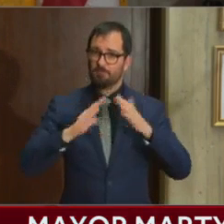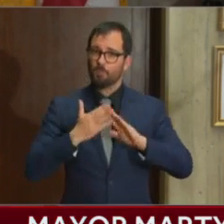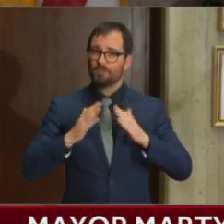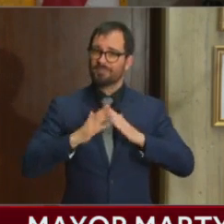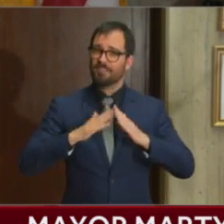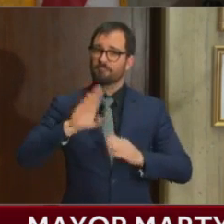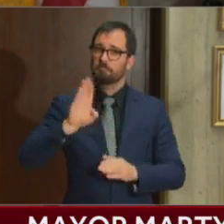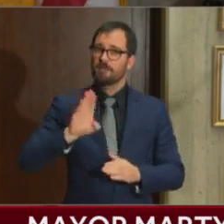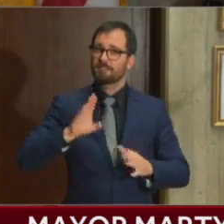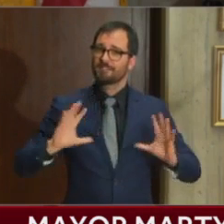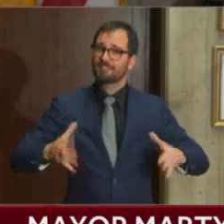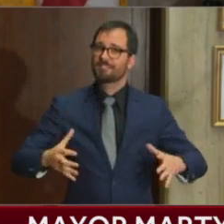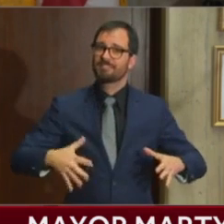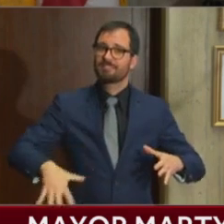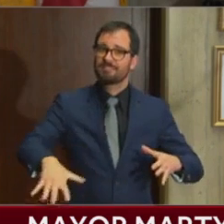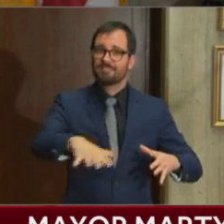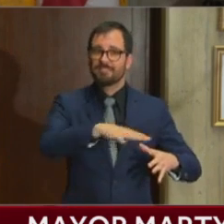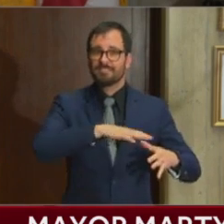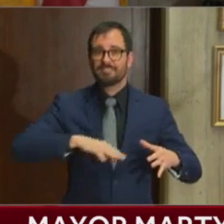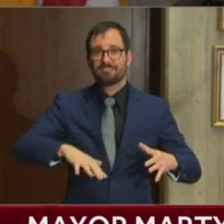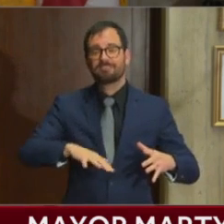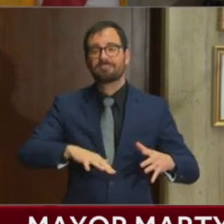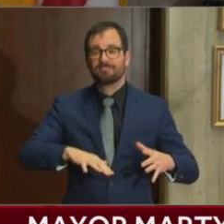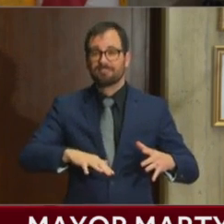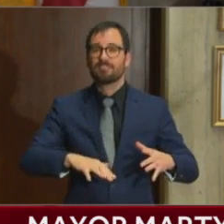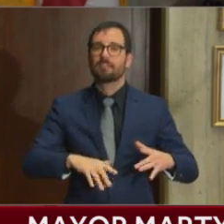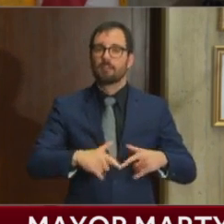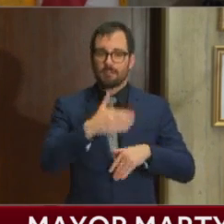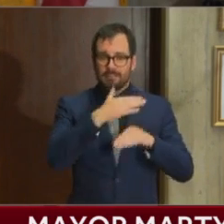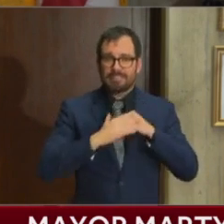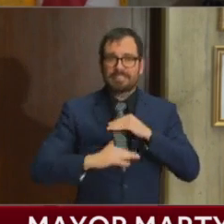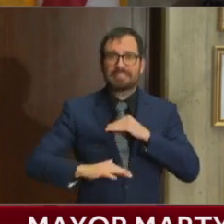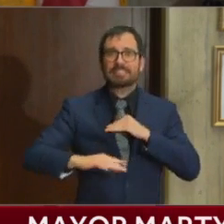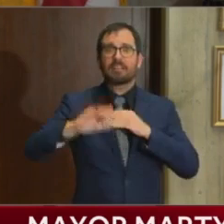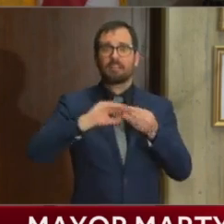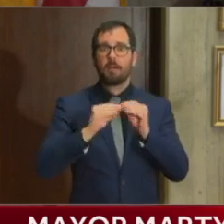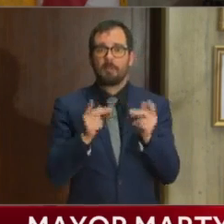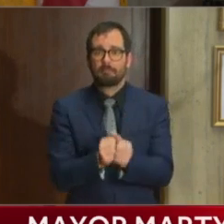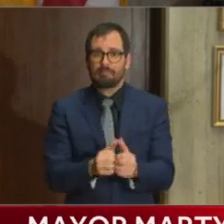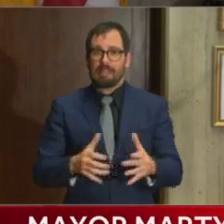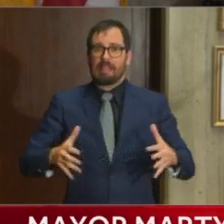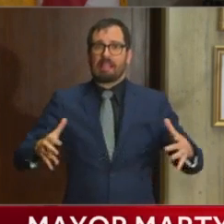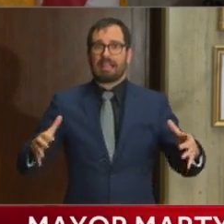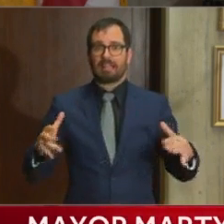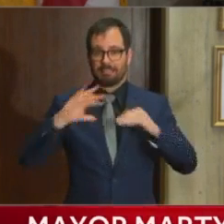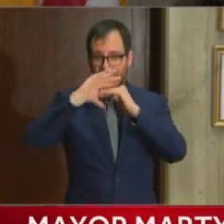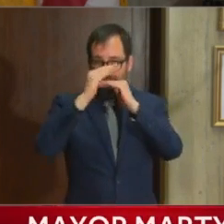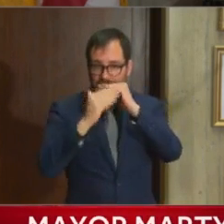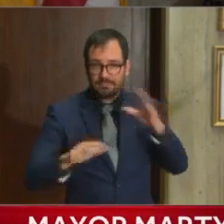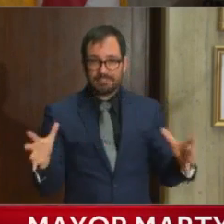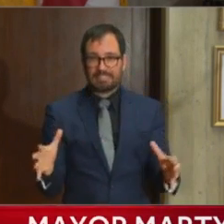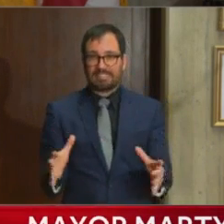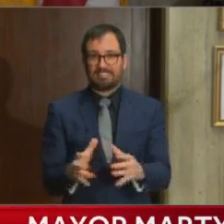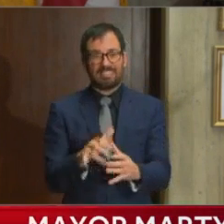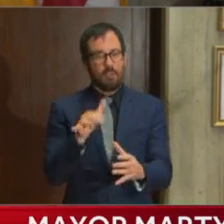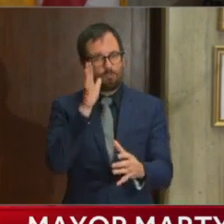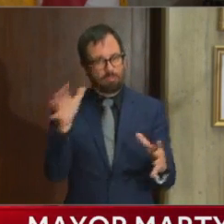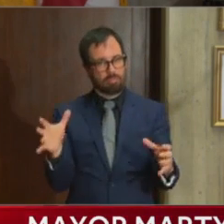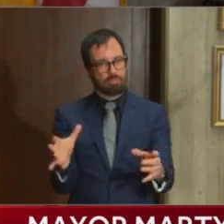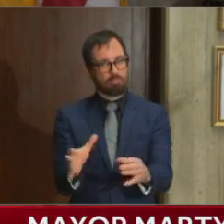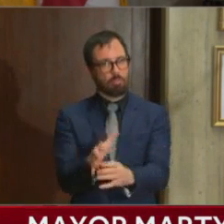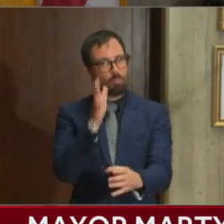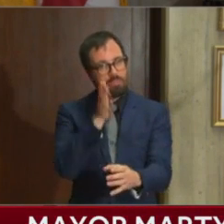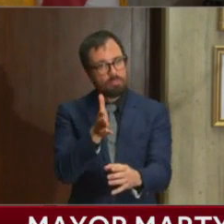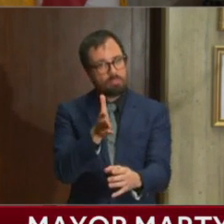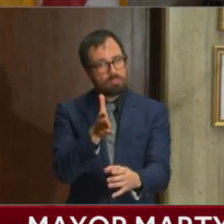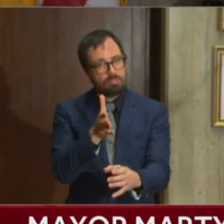in the coming days, but we can prevent the kind of spike that could cause our health system to be overwhelmed.